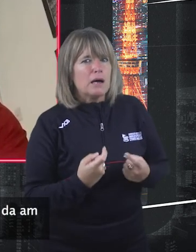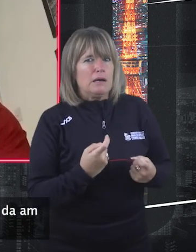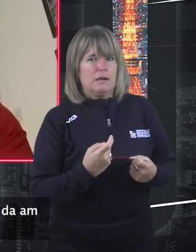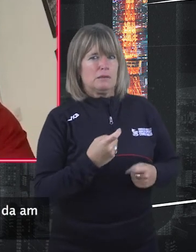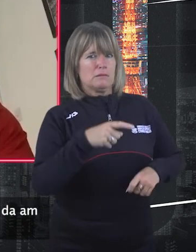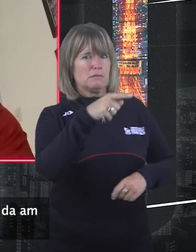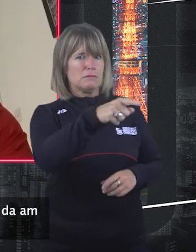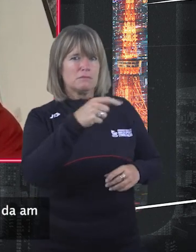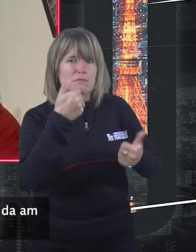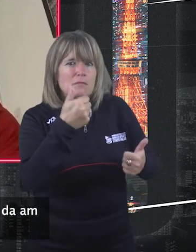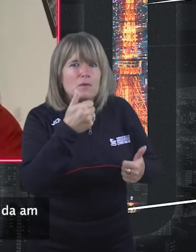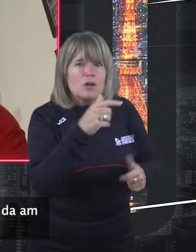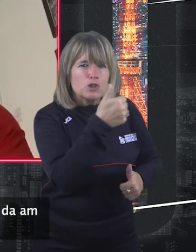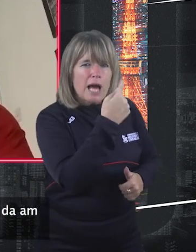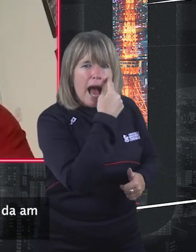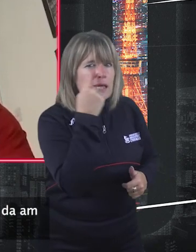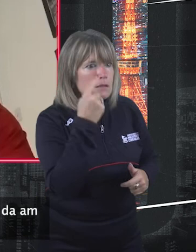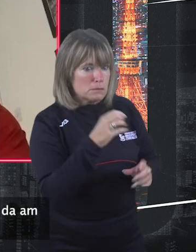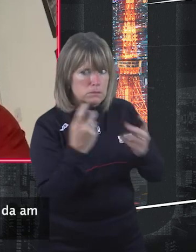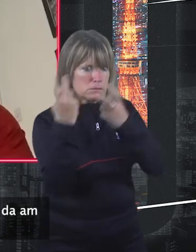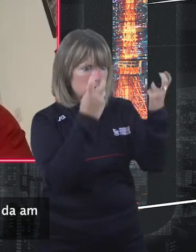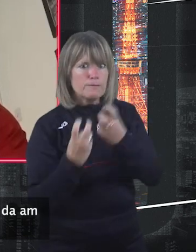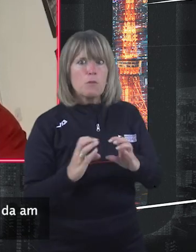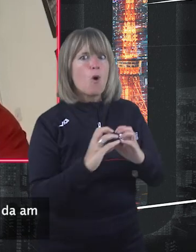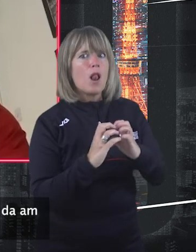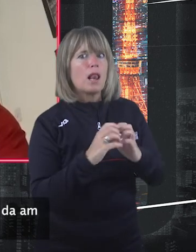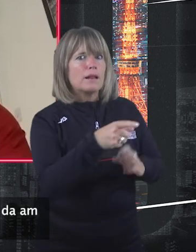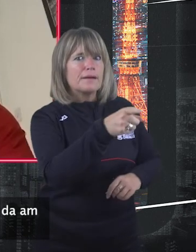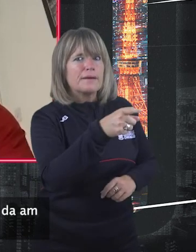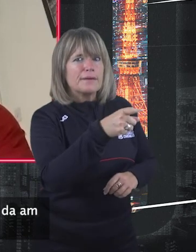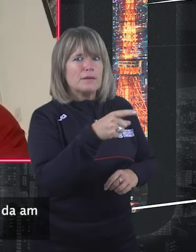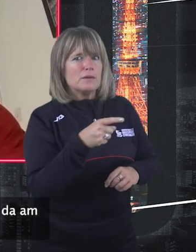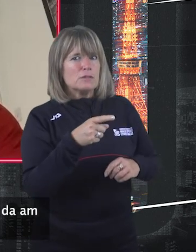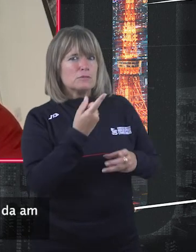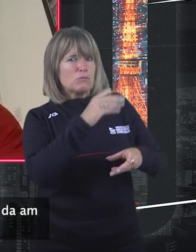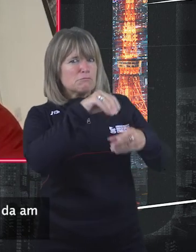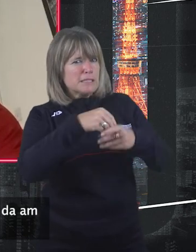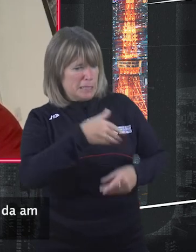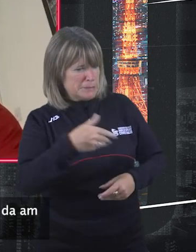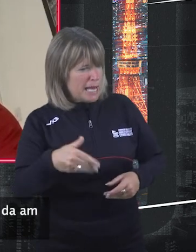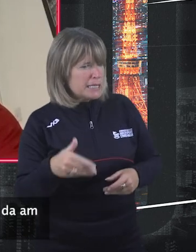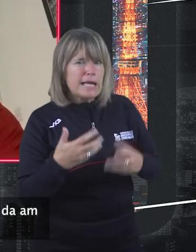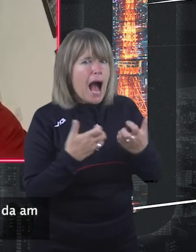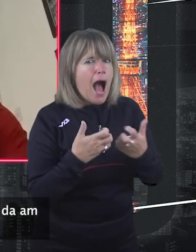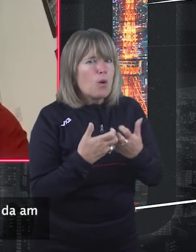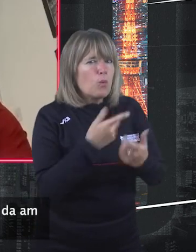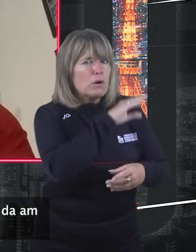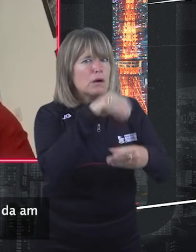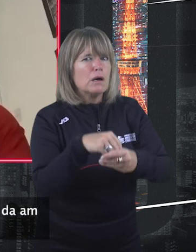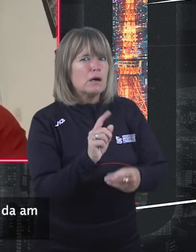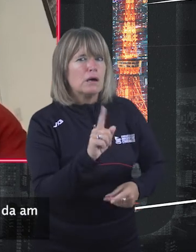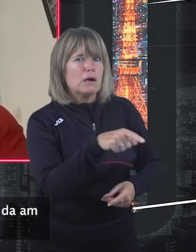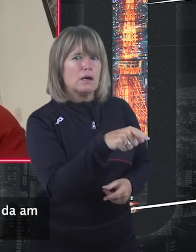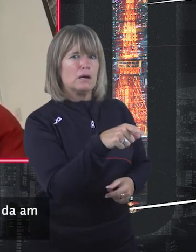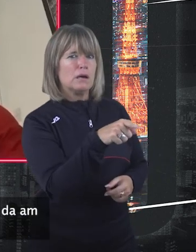you definitely were recognized as having a really good eye for the ball. So that's kind of how you got